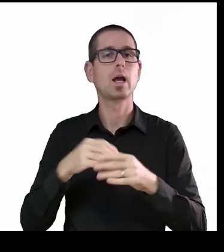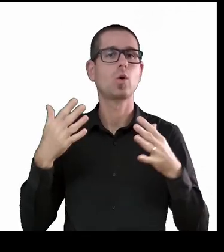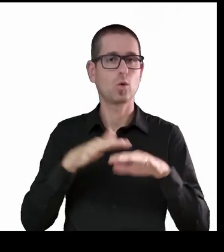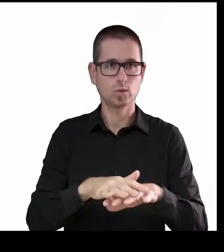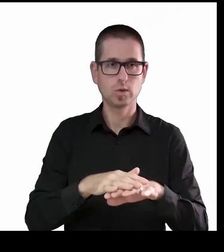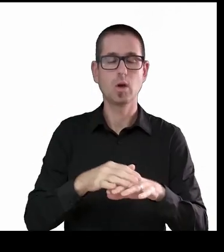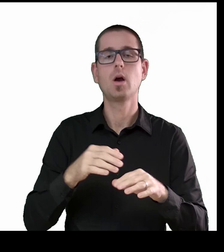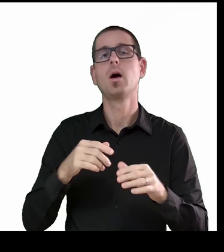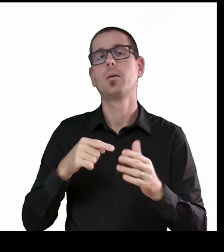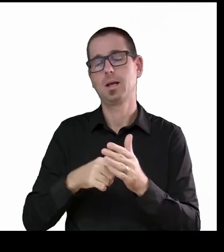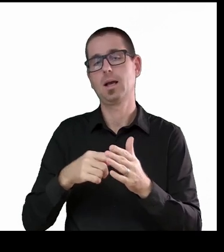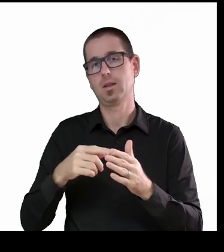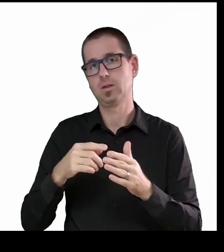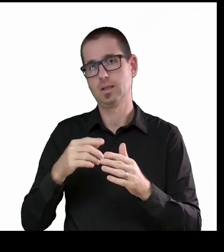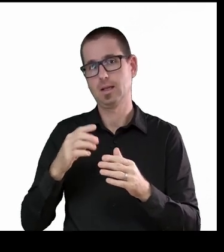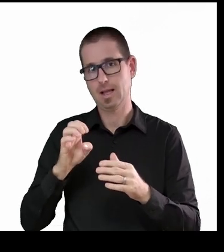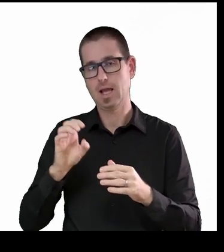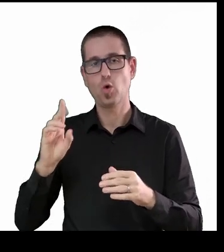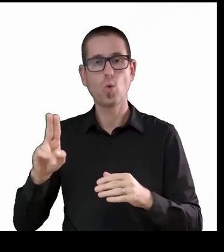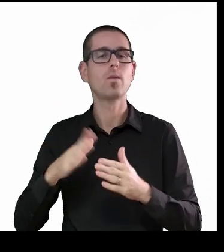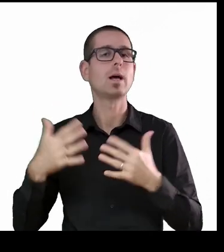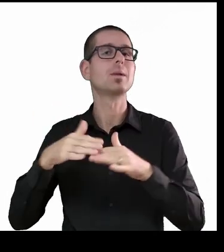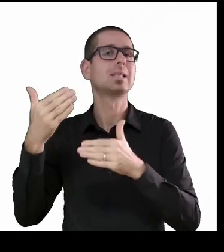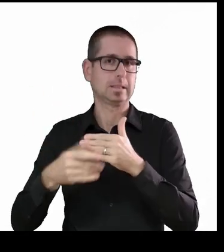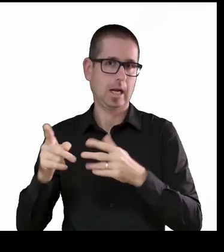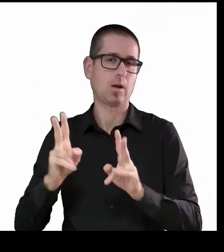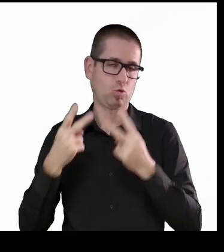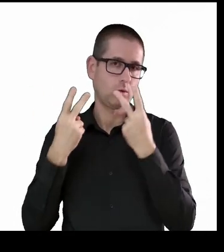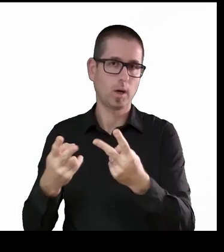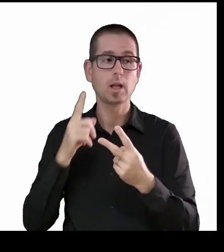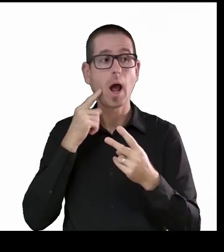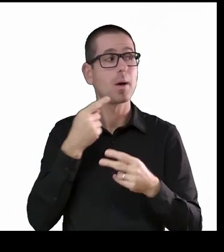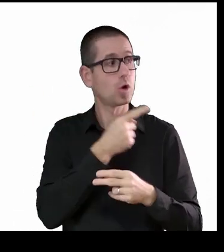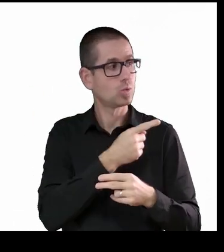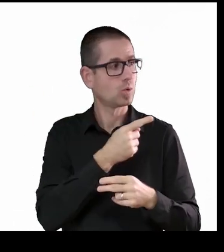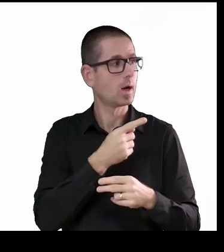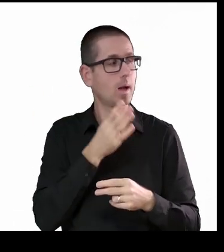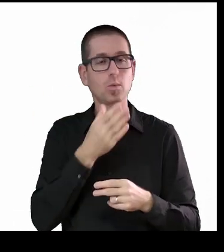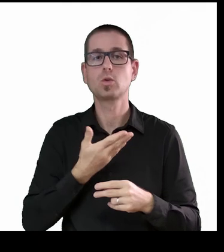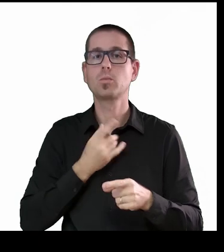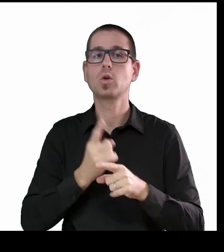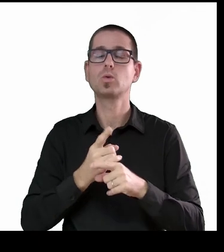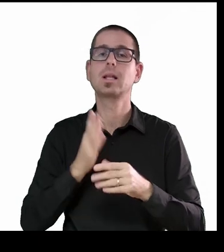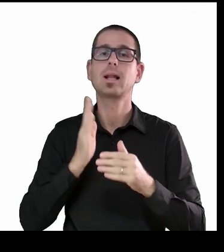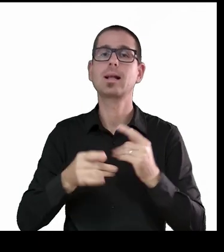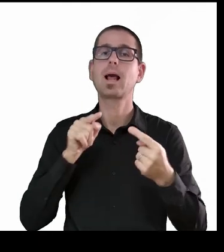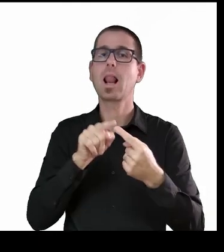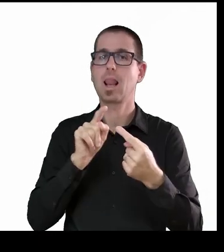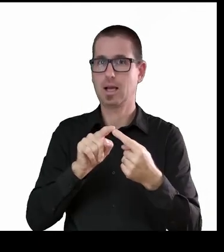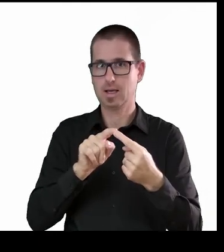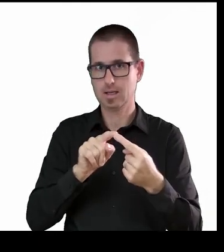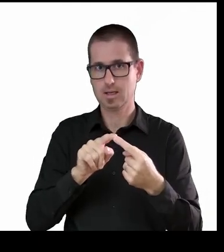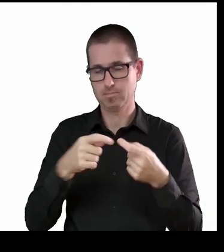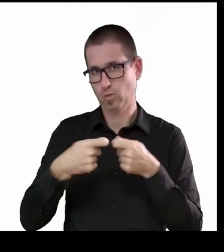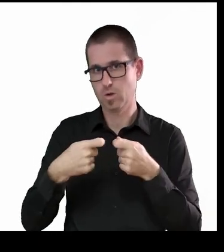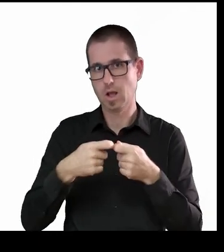setforinclusion.eu. But in case you need, this is the exact link for the tool that my colleague also